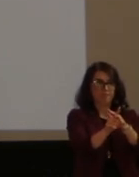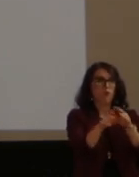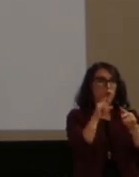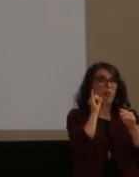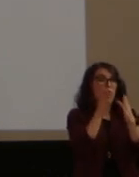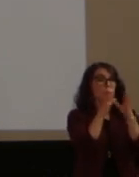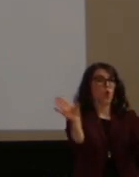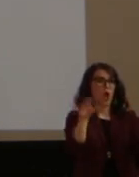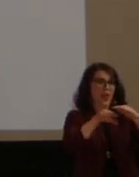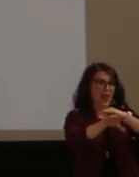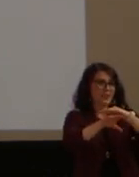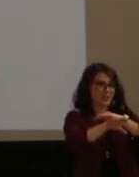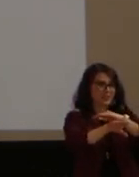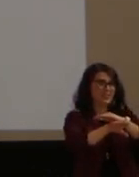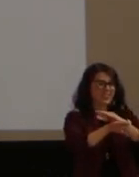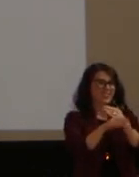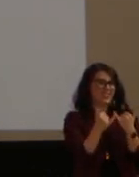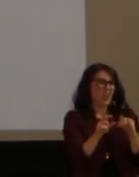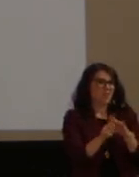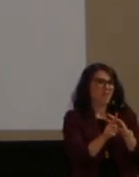come into play.